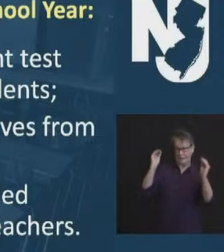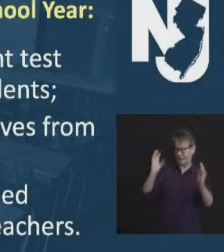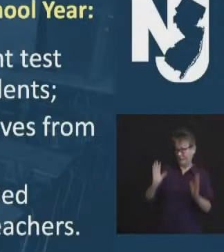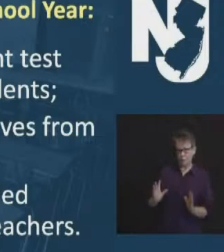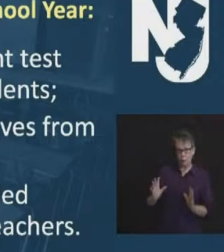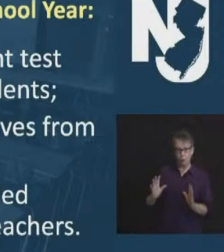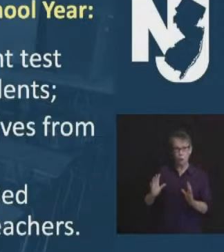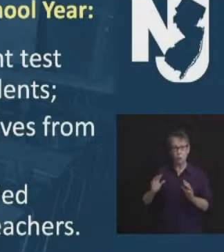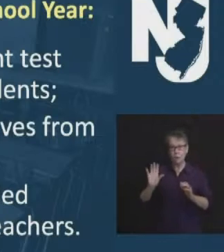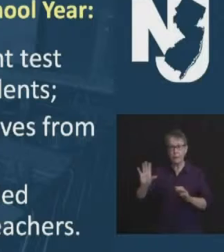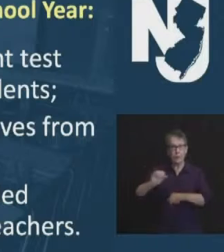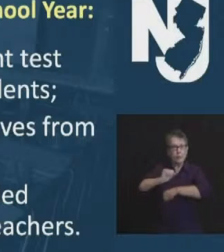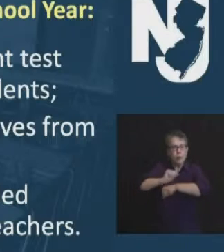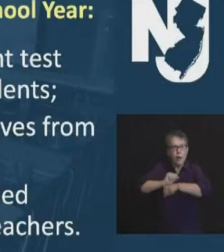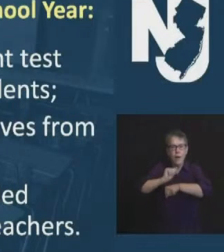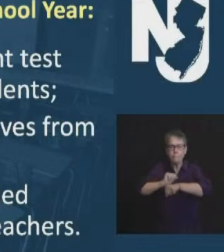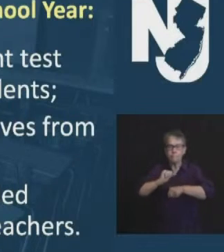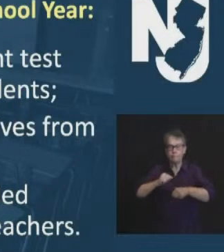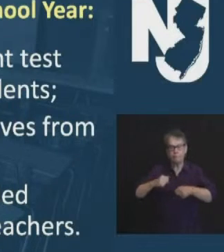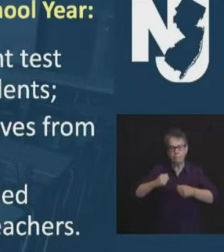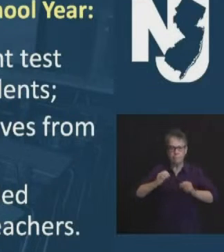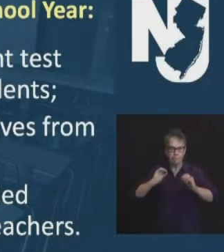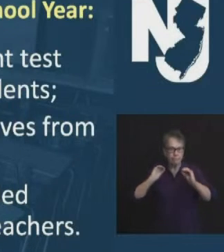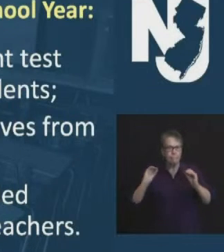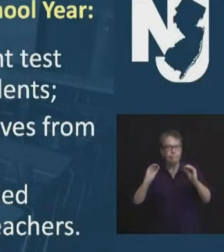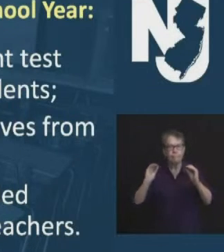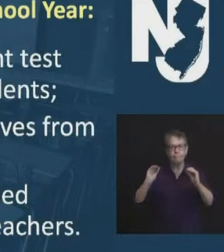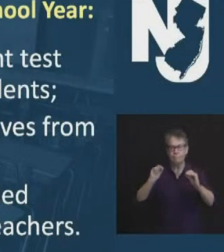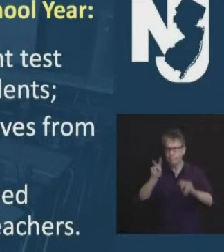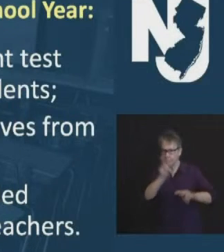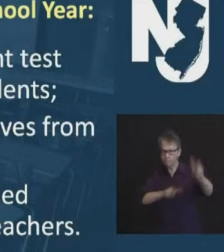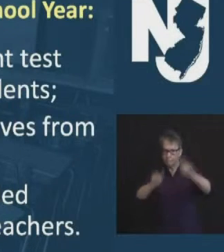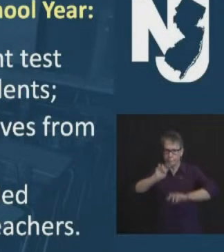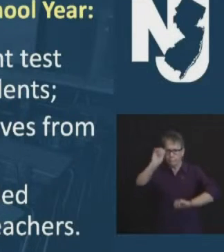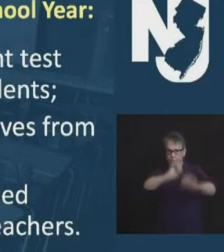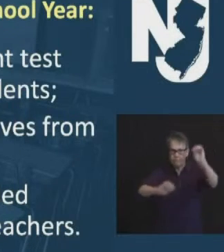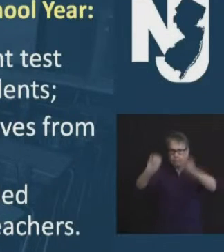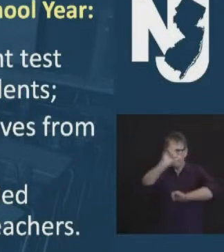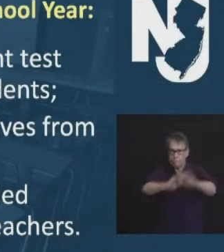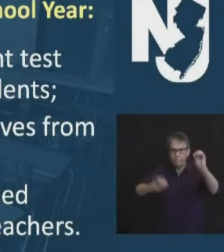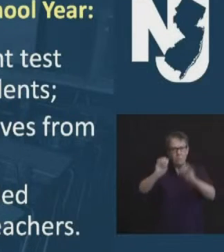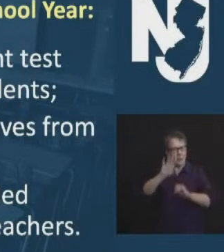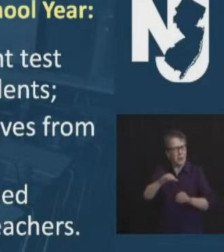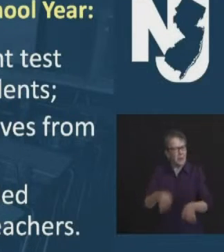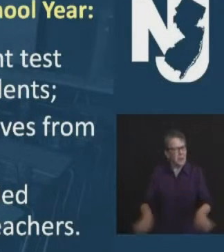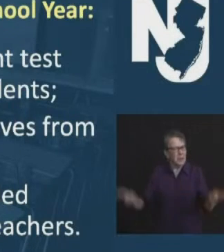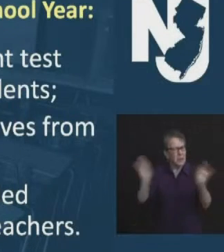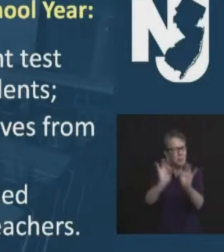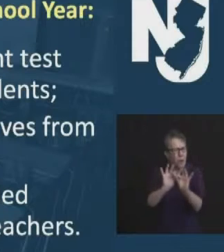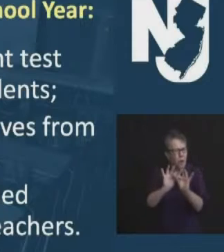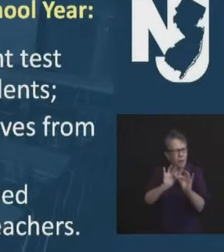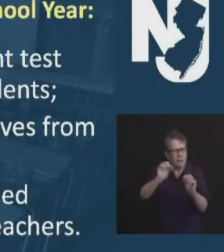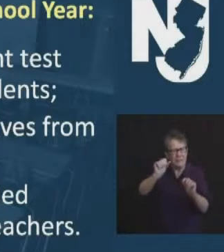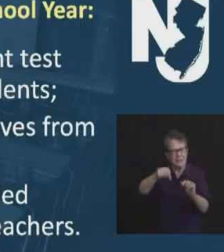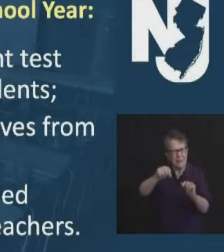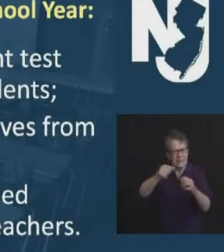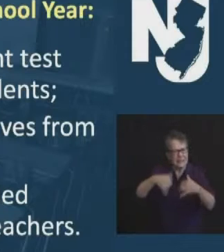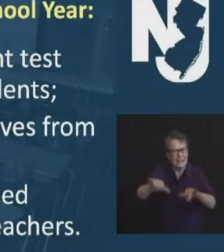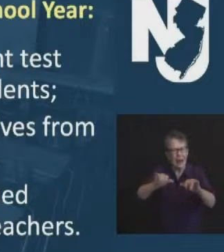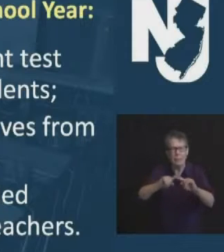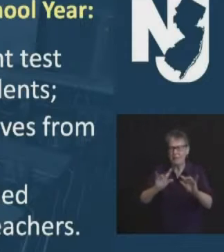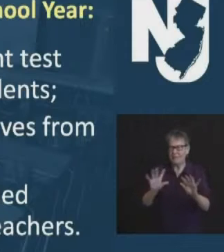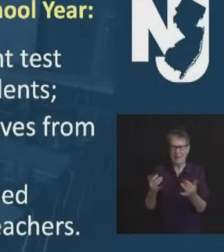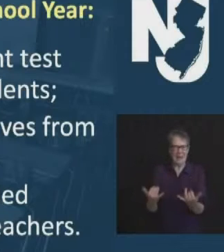the mix. We know our educators have all gone above and beyond this year, whether in an in-person or hybrid